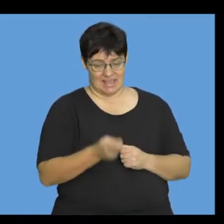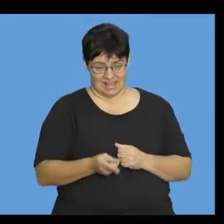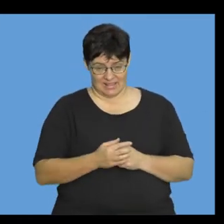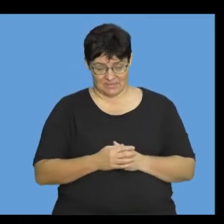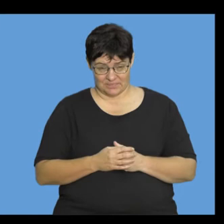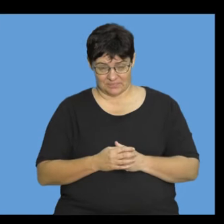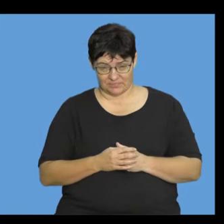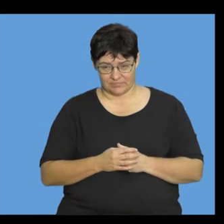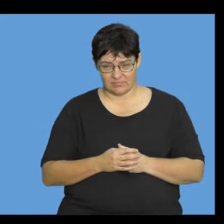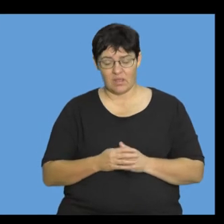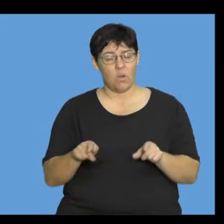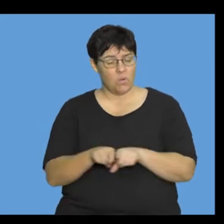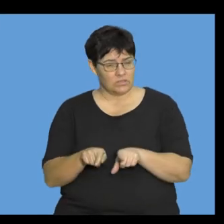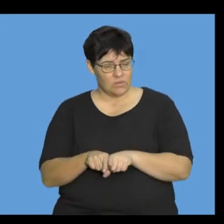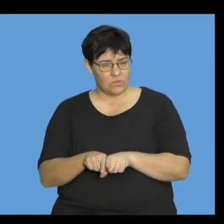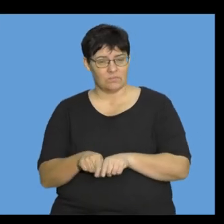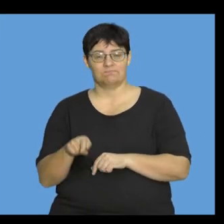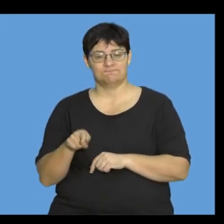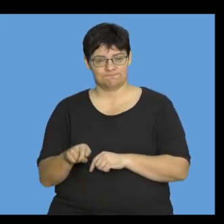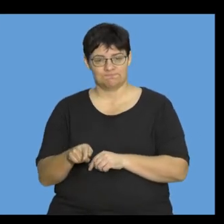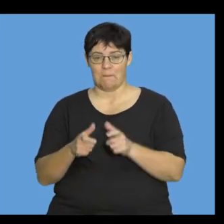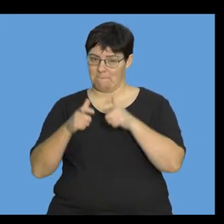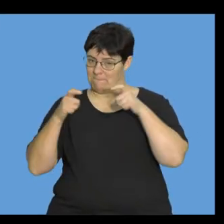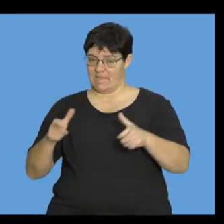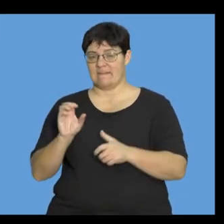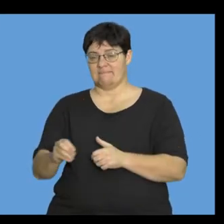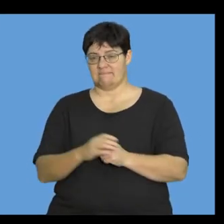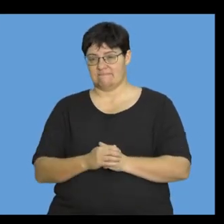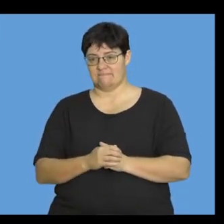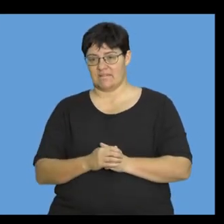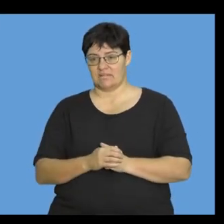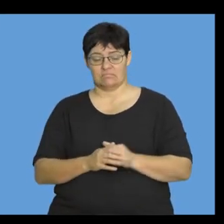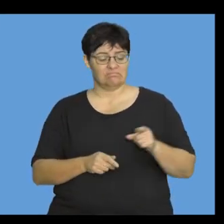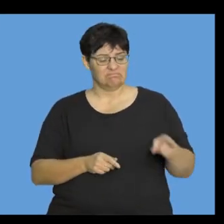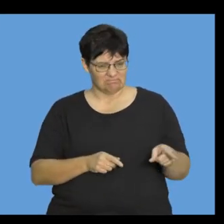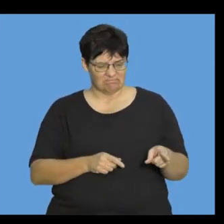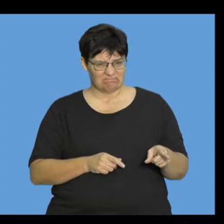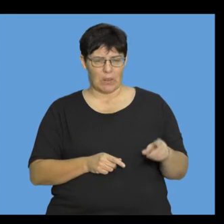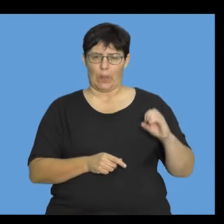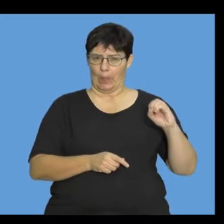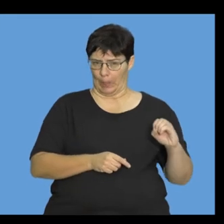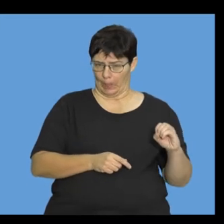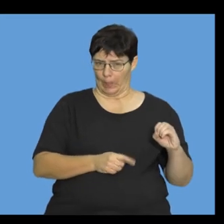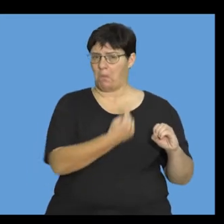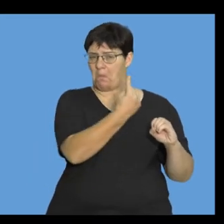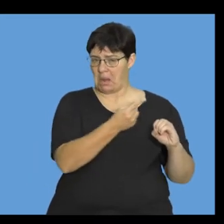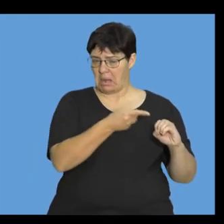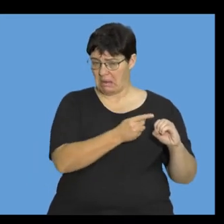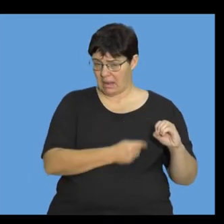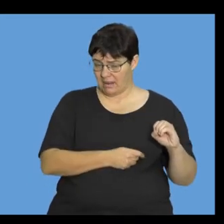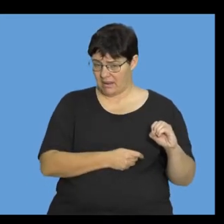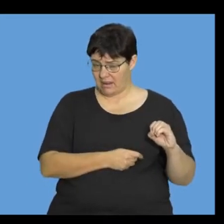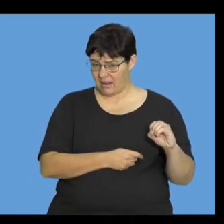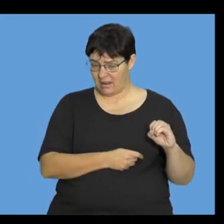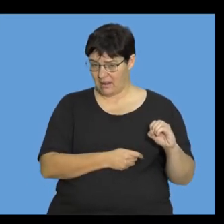and also something that is big. So this tends to be the smaller